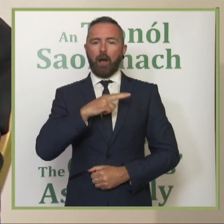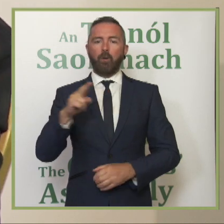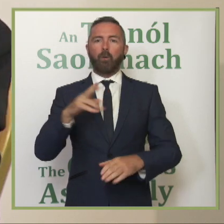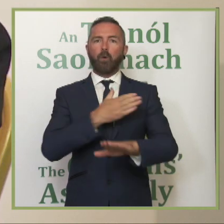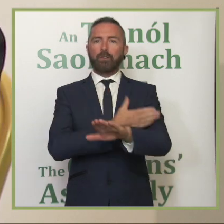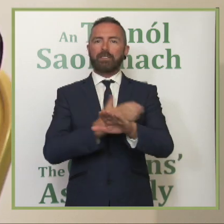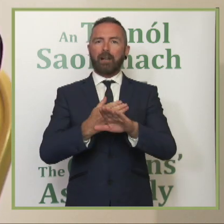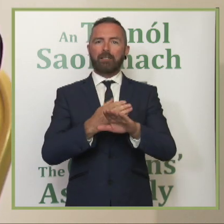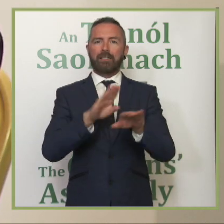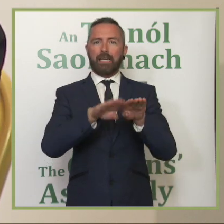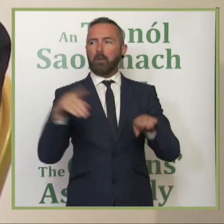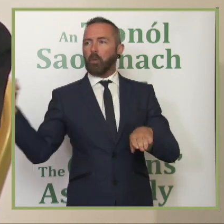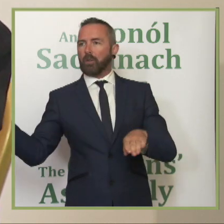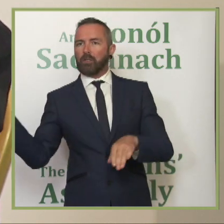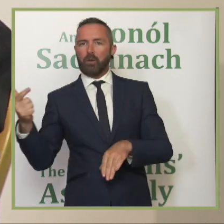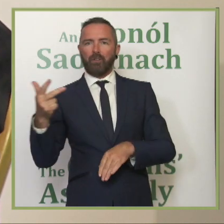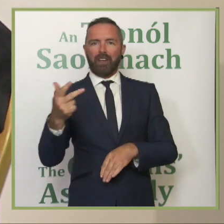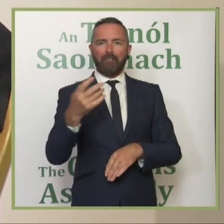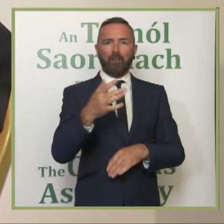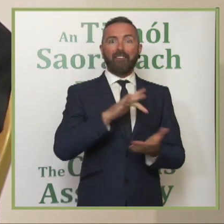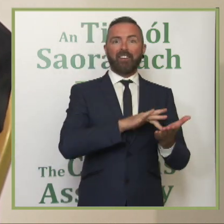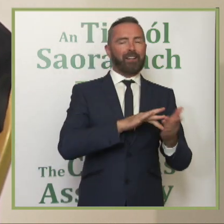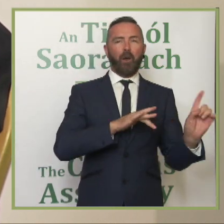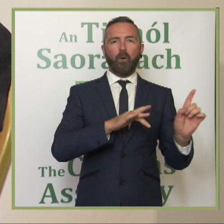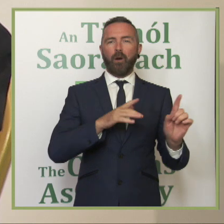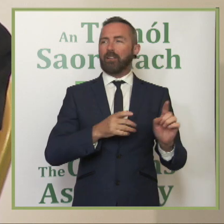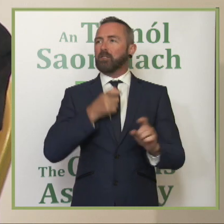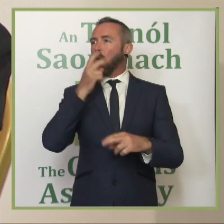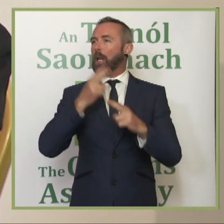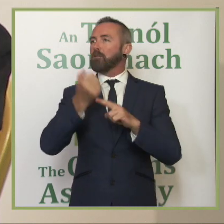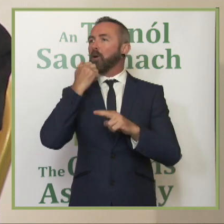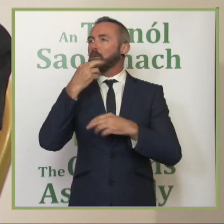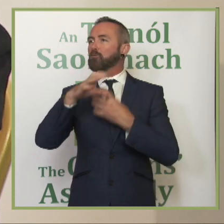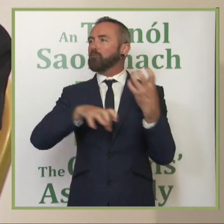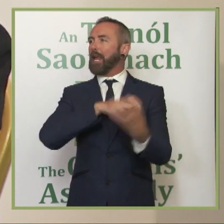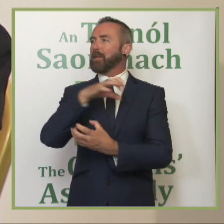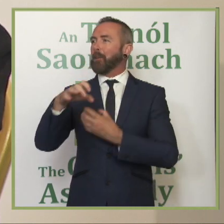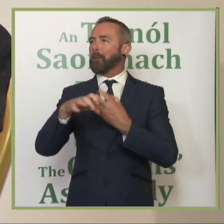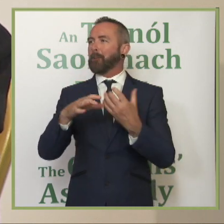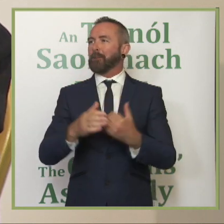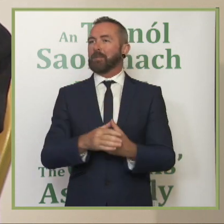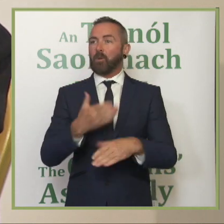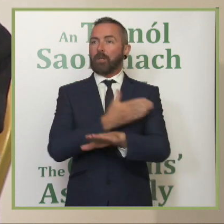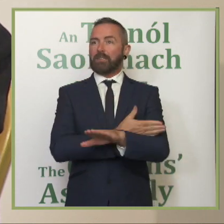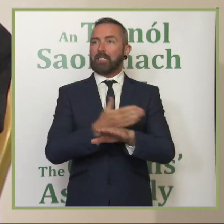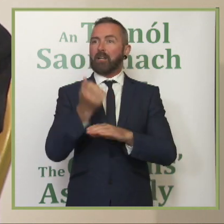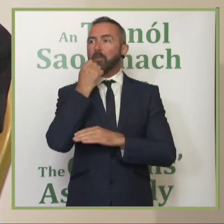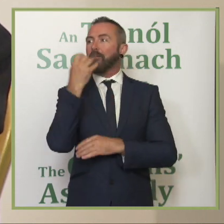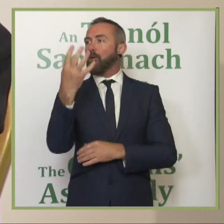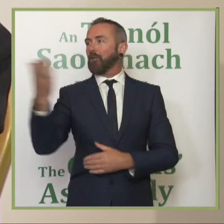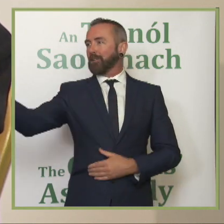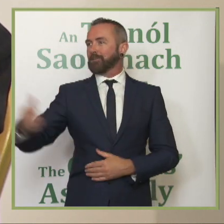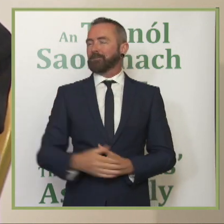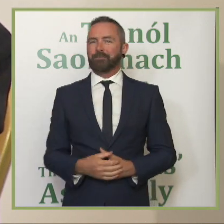15 has the longest statement than ever. So I'm just going to call out numbers randomly to keep you all on your guard, okay? So we'll start at table number 4. If you